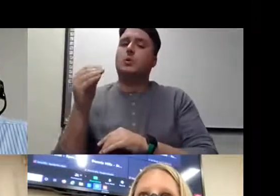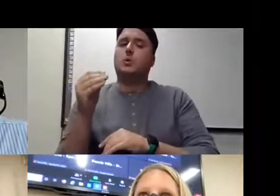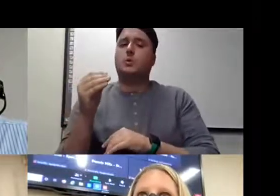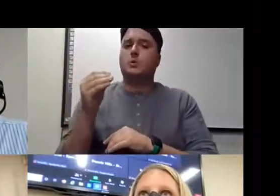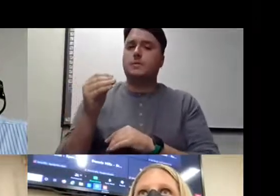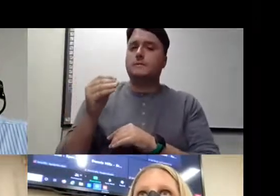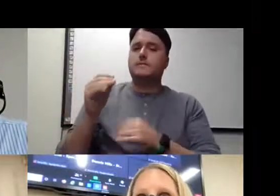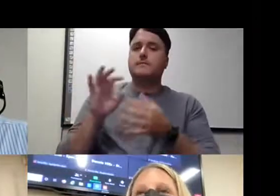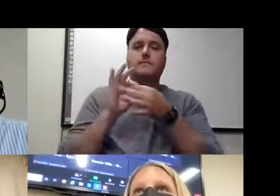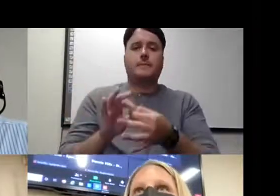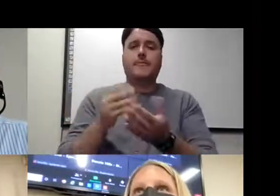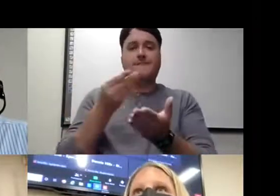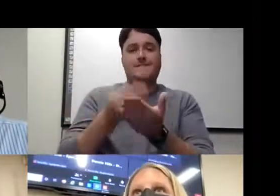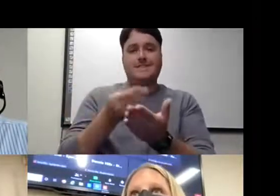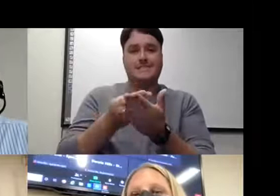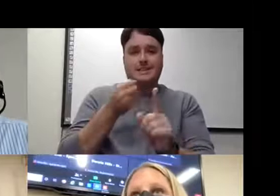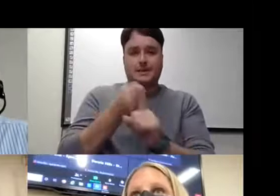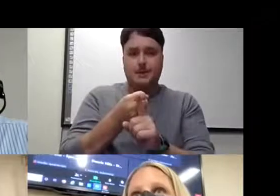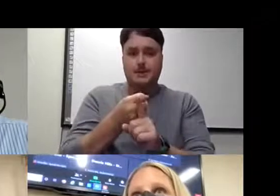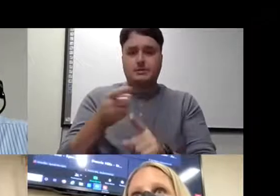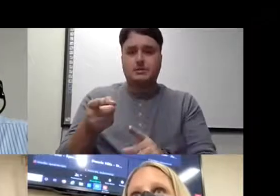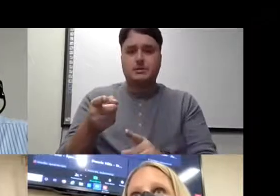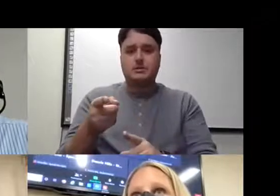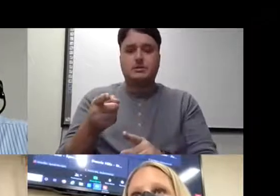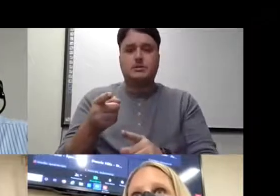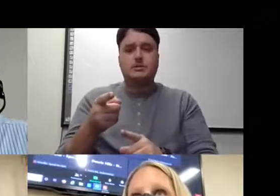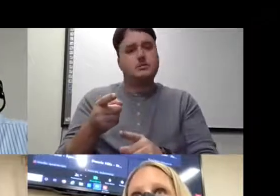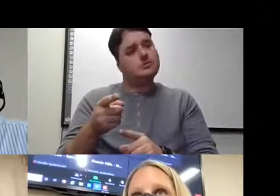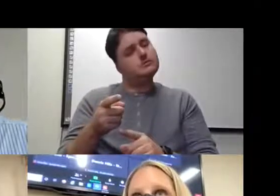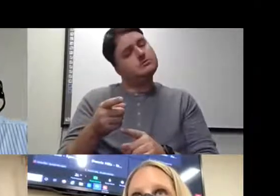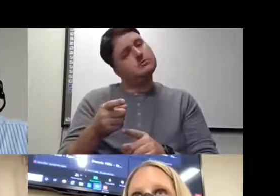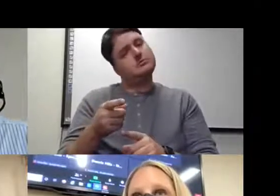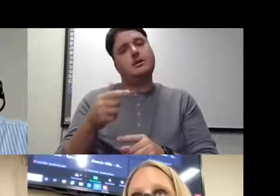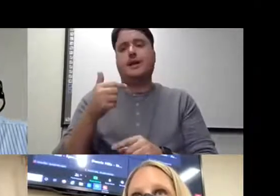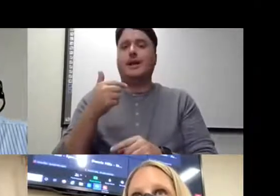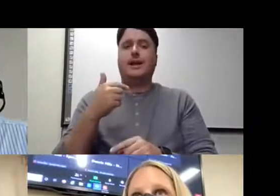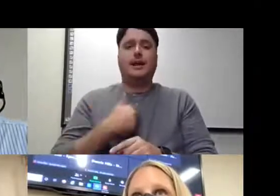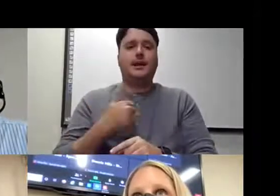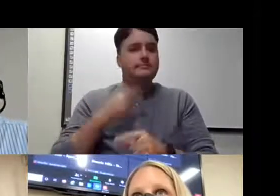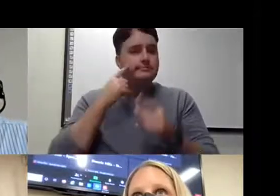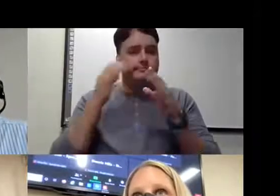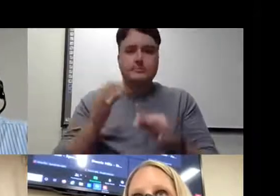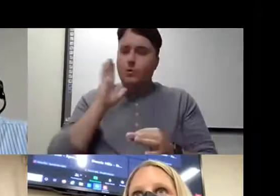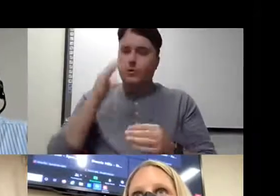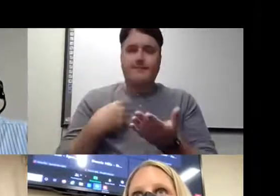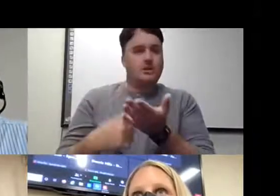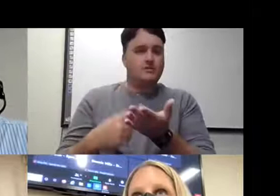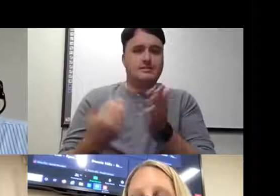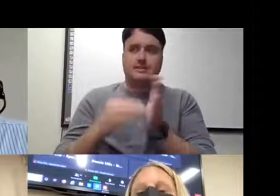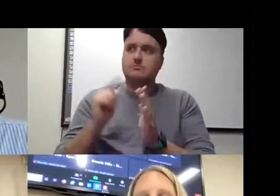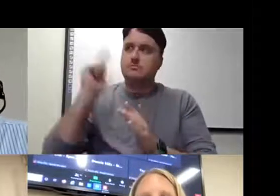in terms of the fiscal impacts, so timeframe wise, I anticipate that we'll have these conversations in